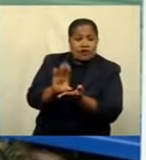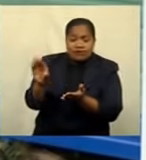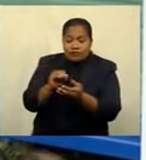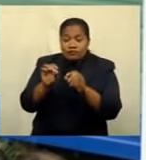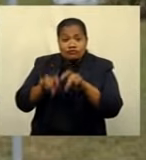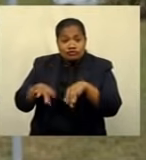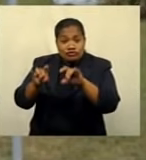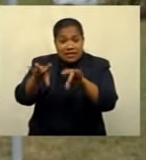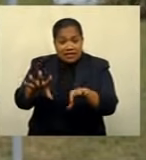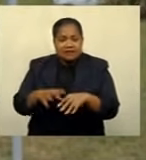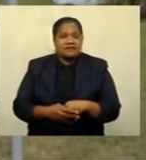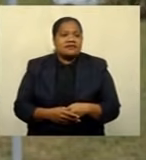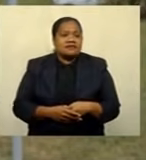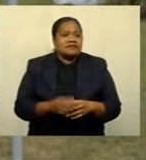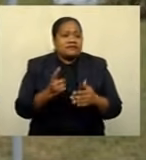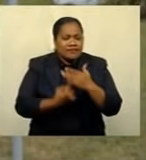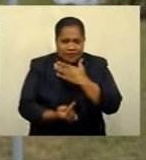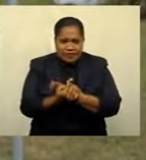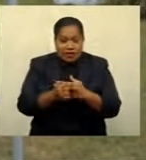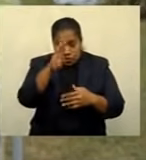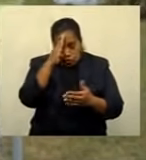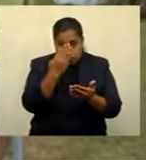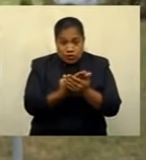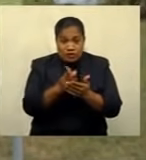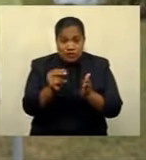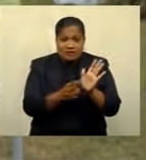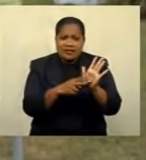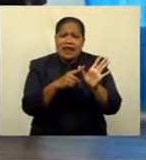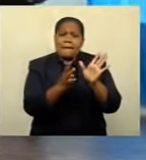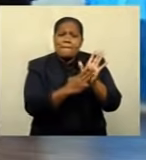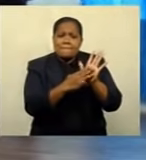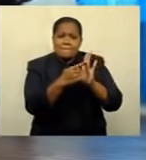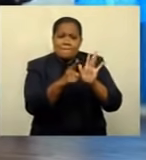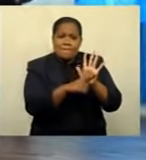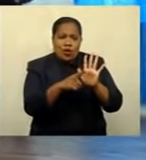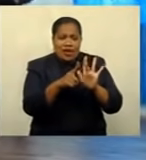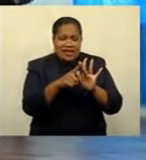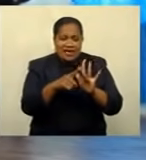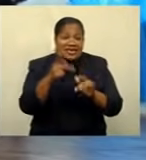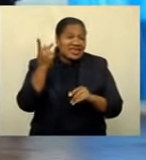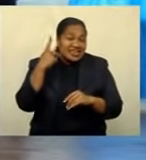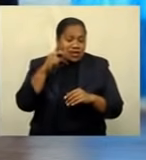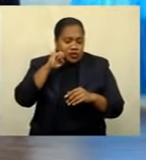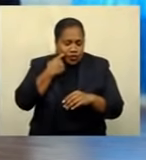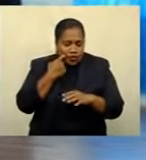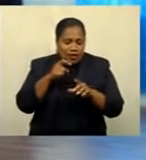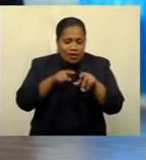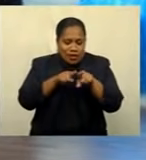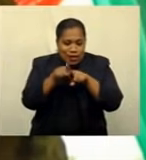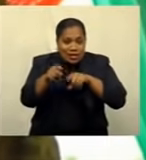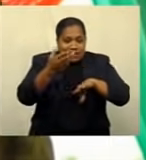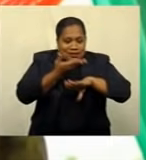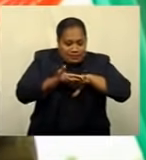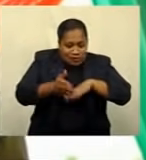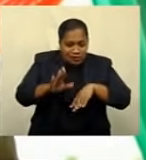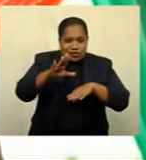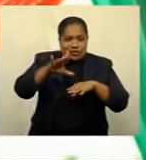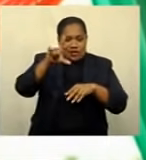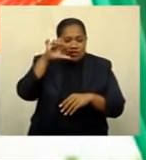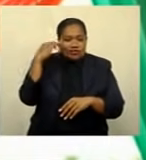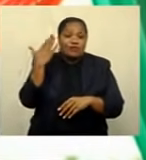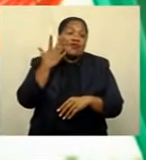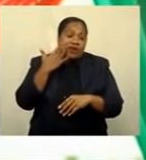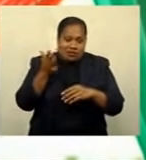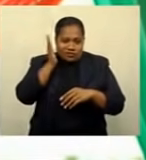Affairs and Trade, students of Namoli Kindergarten will get to learn in a new classroom when school resumes. This